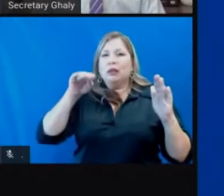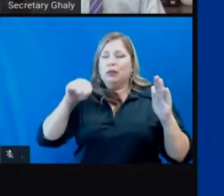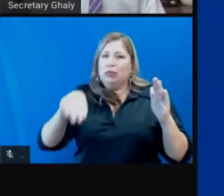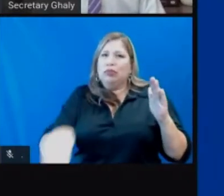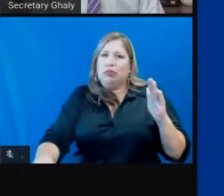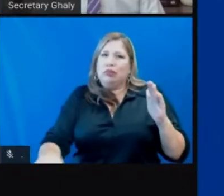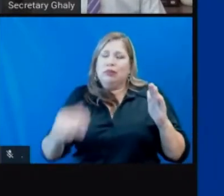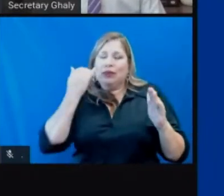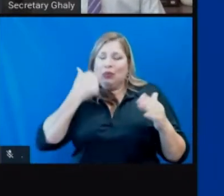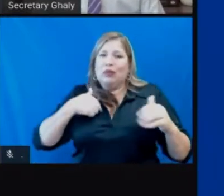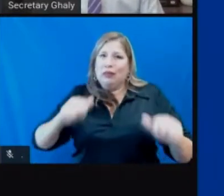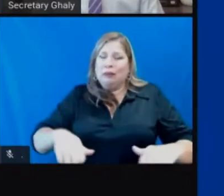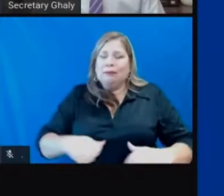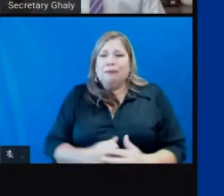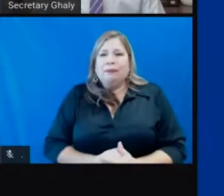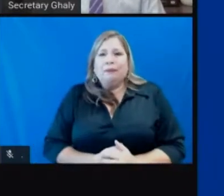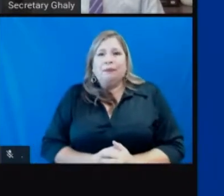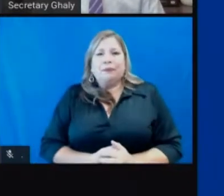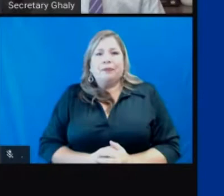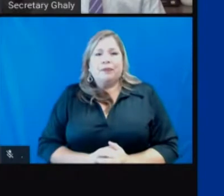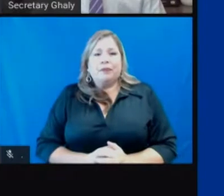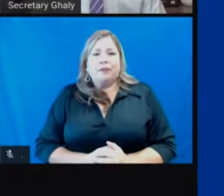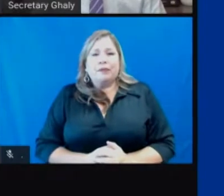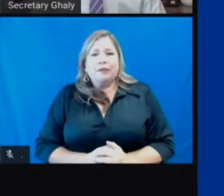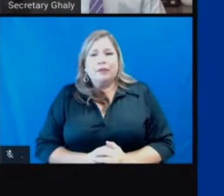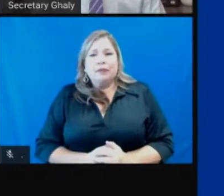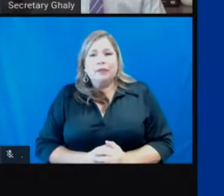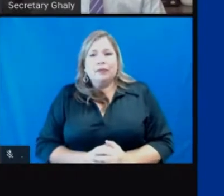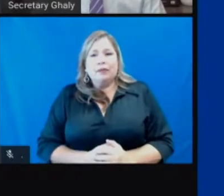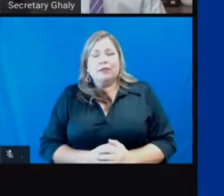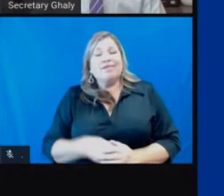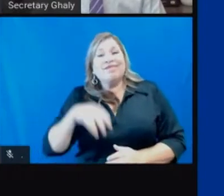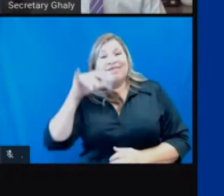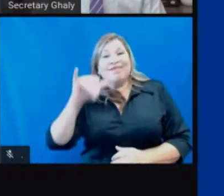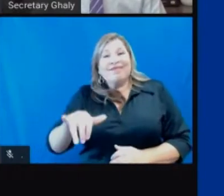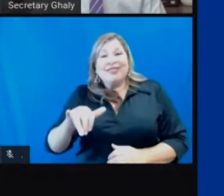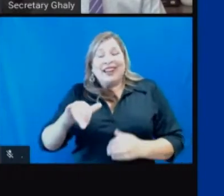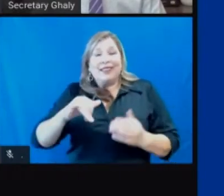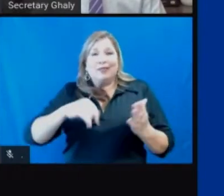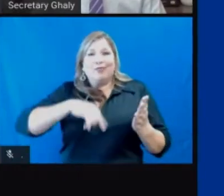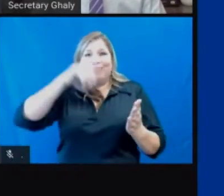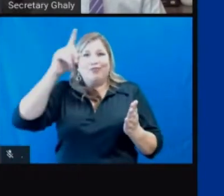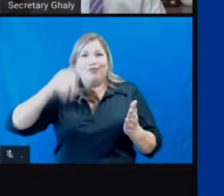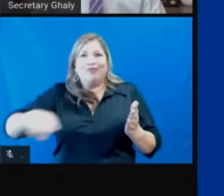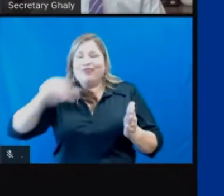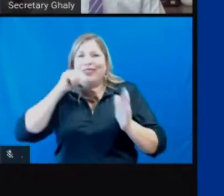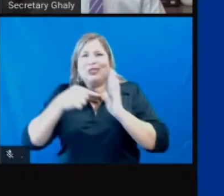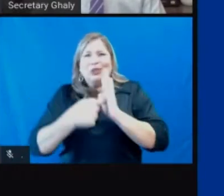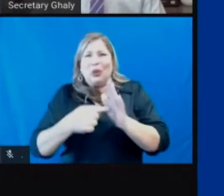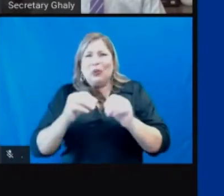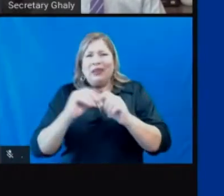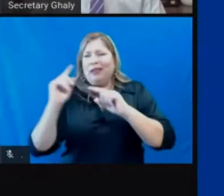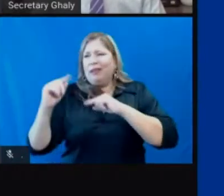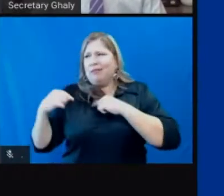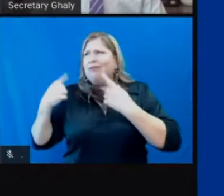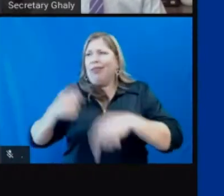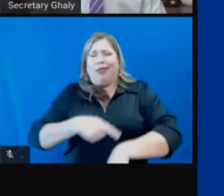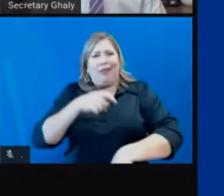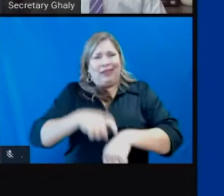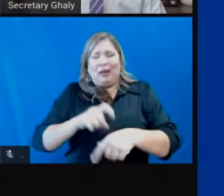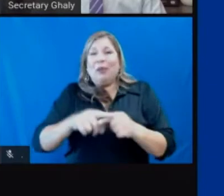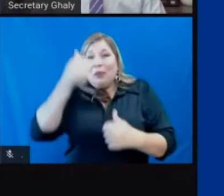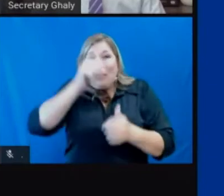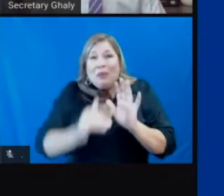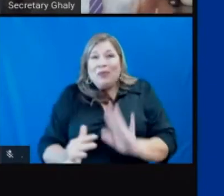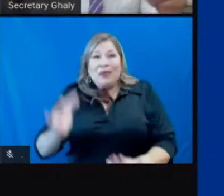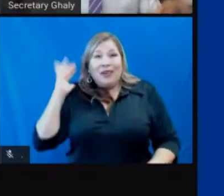way. This graph, we haven't shared it in many months, but we showed you back in March that